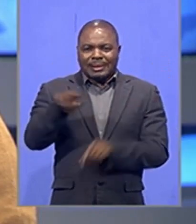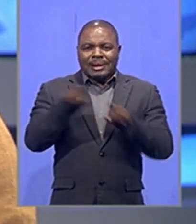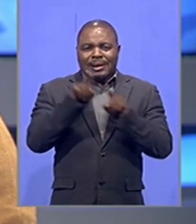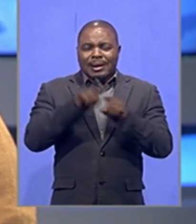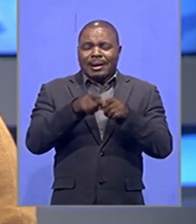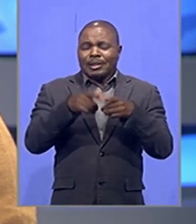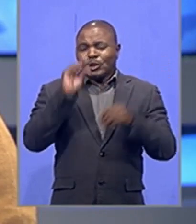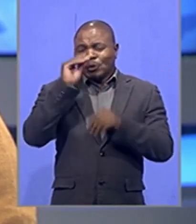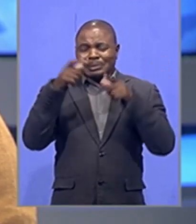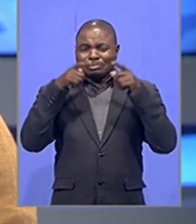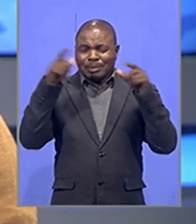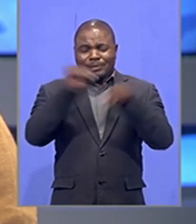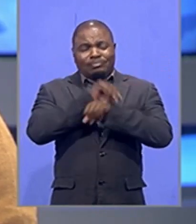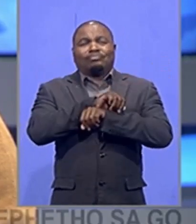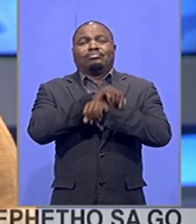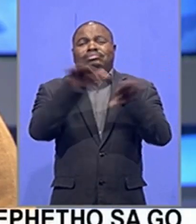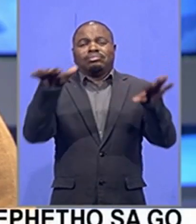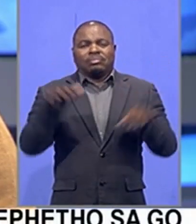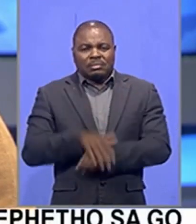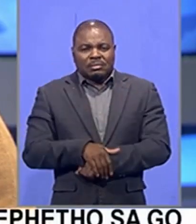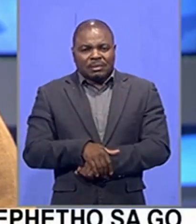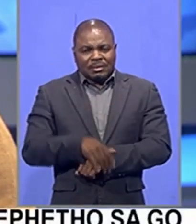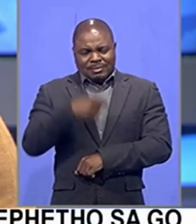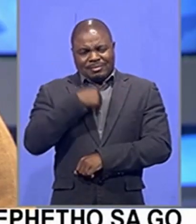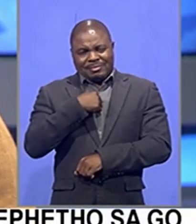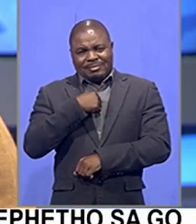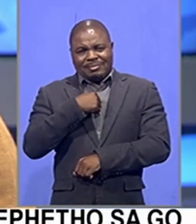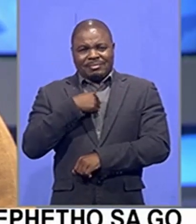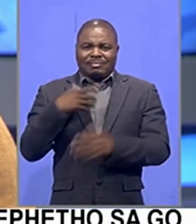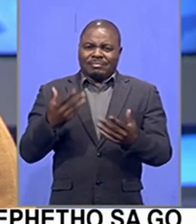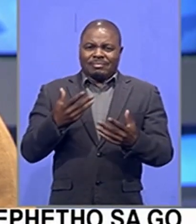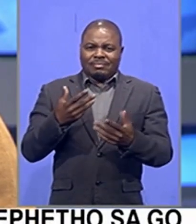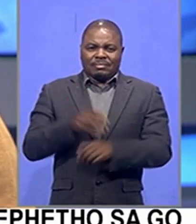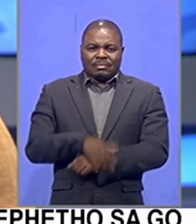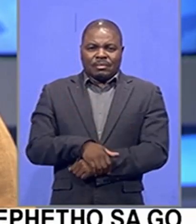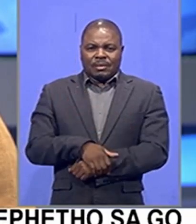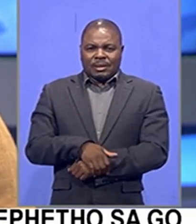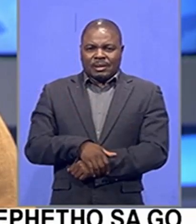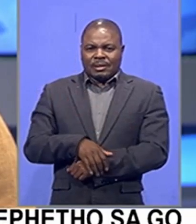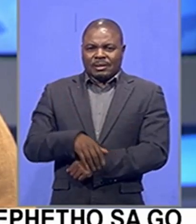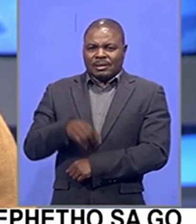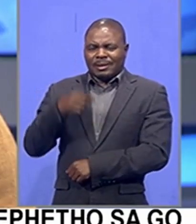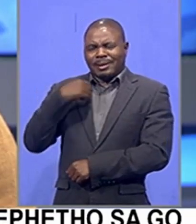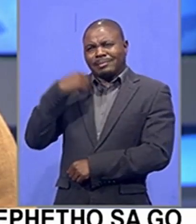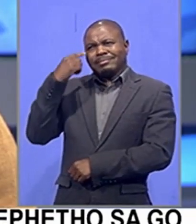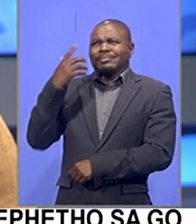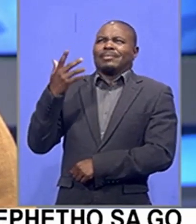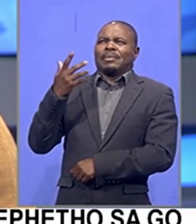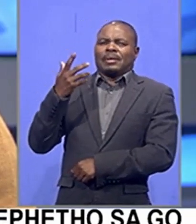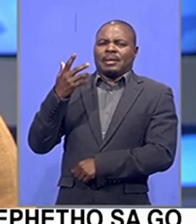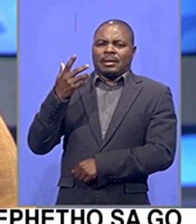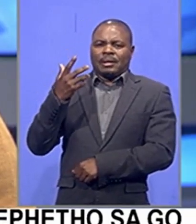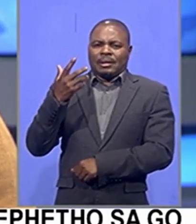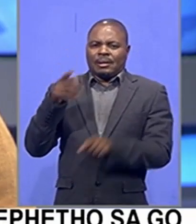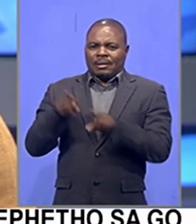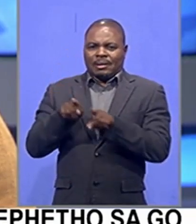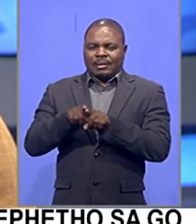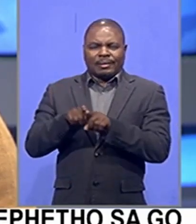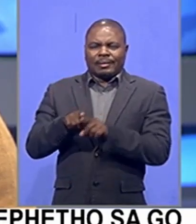there. And I cannot not think that there was an element